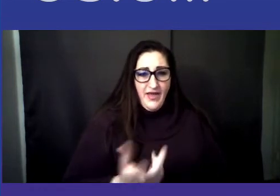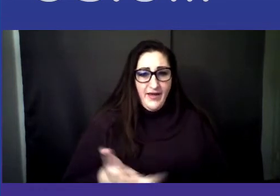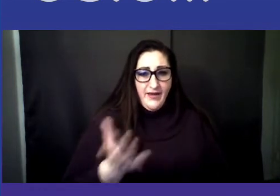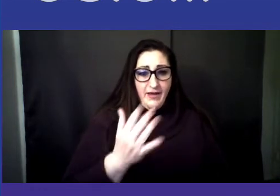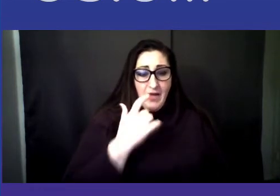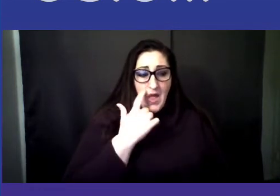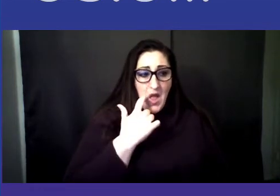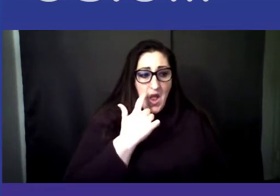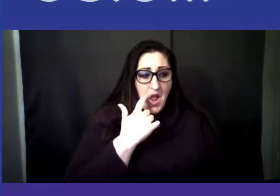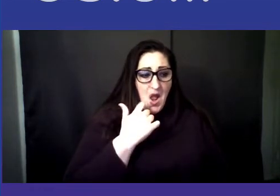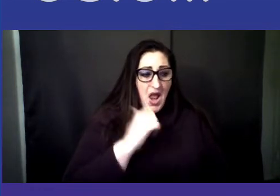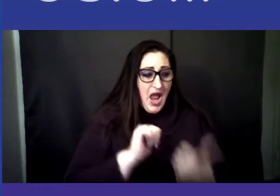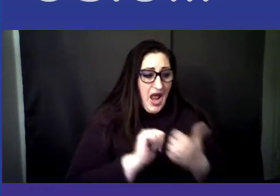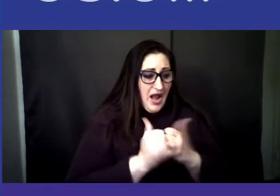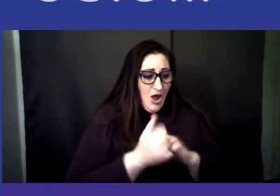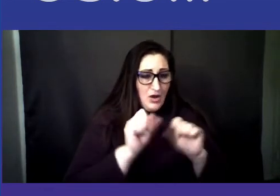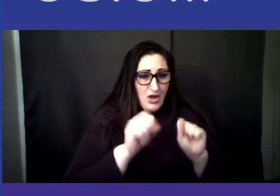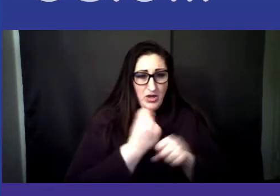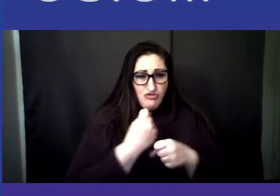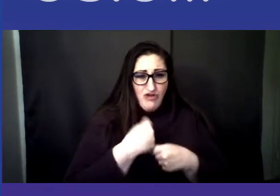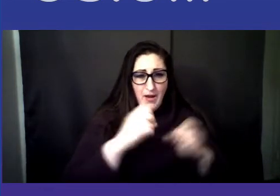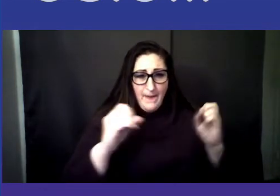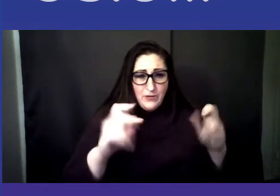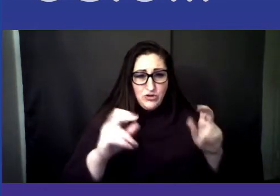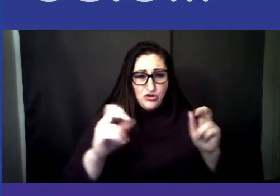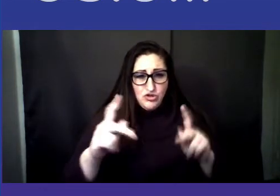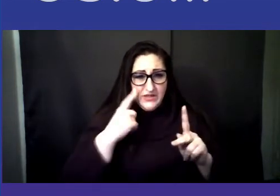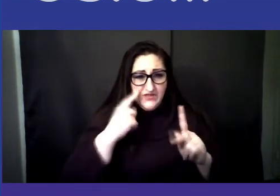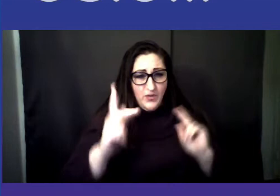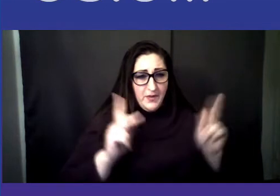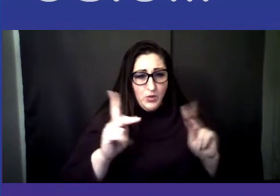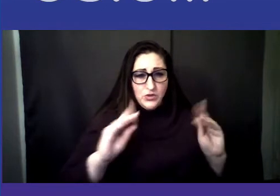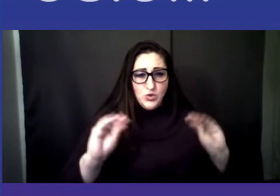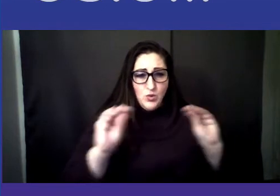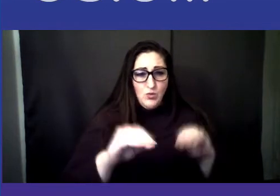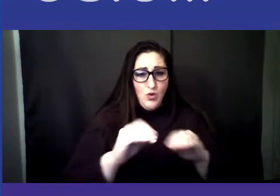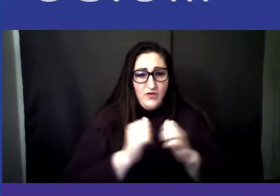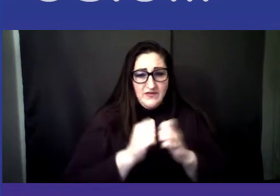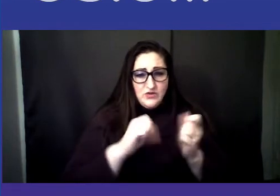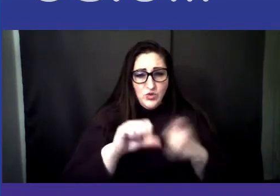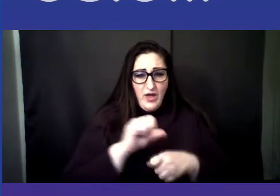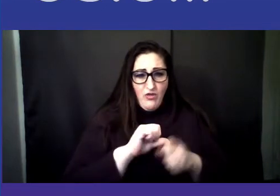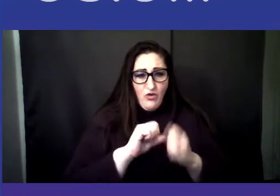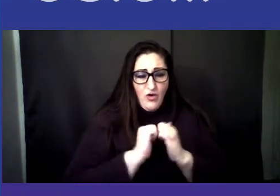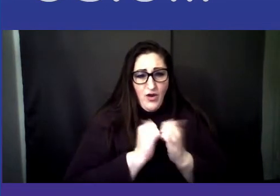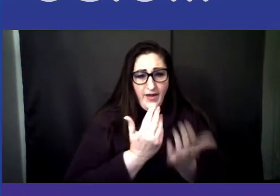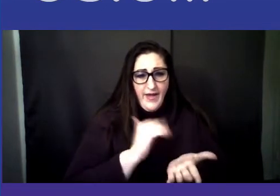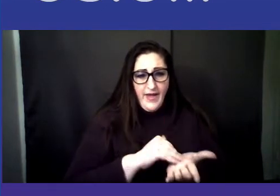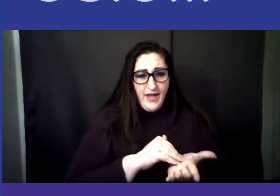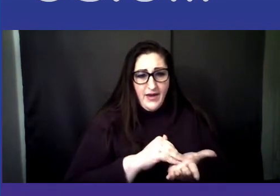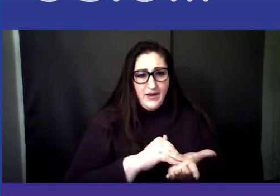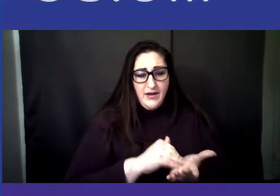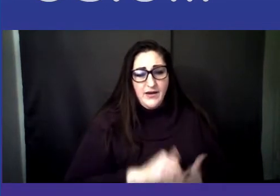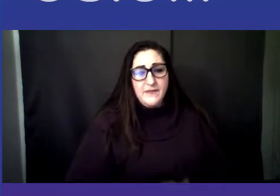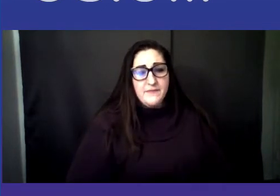create opportunities for people to move with each other again in powerful ways and supported ways?